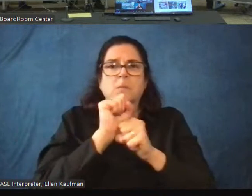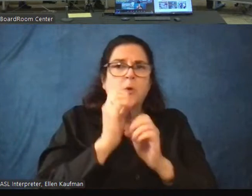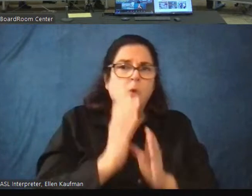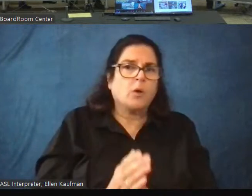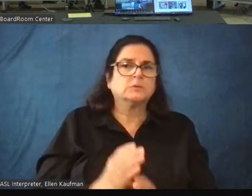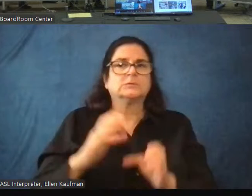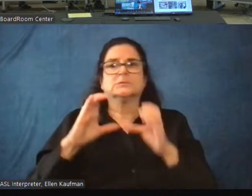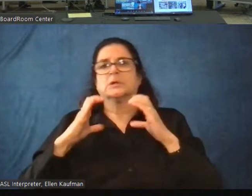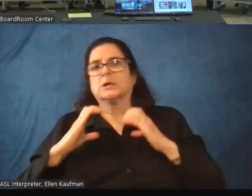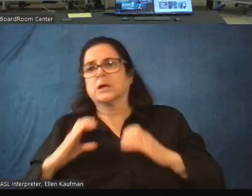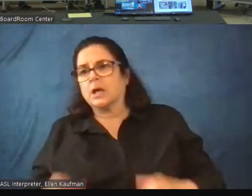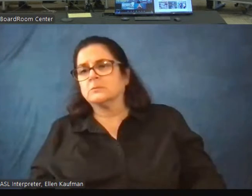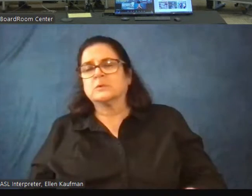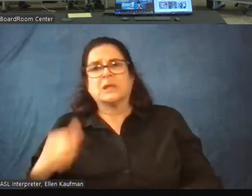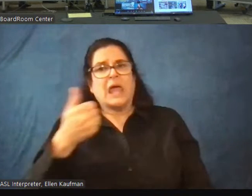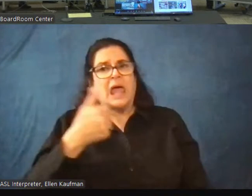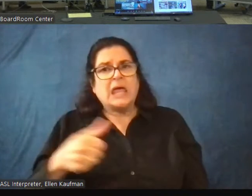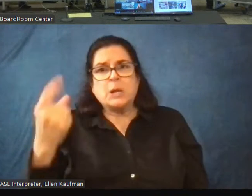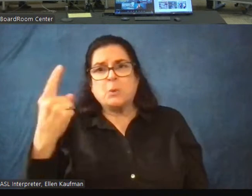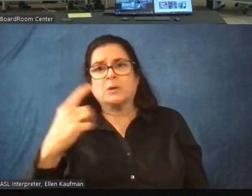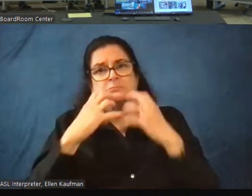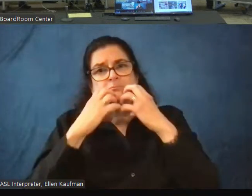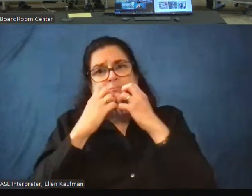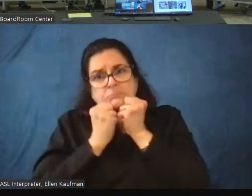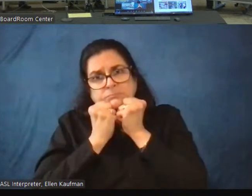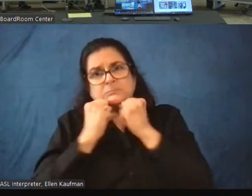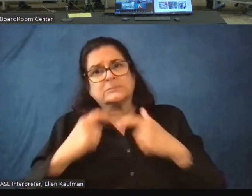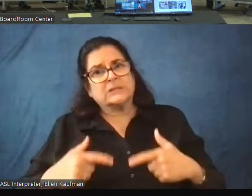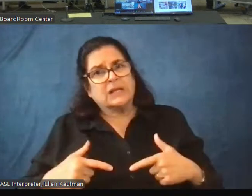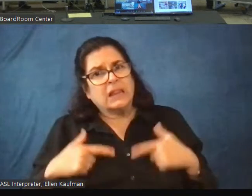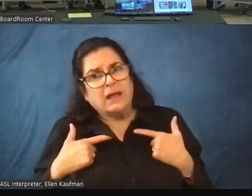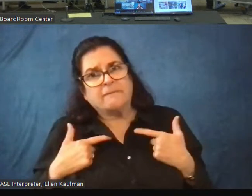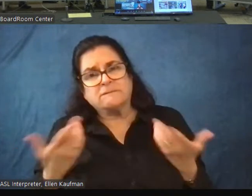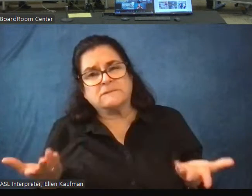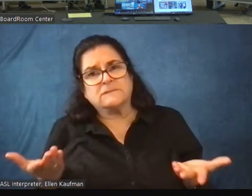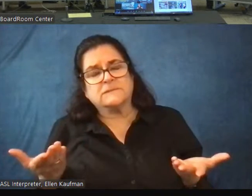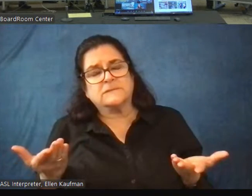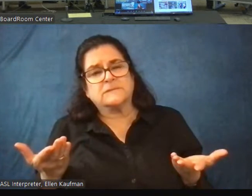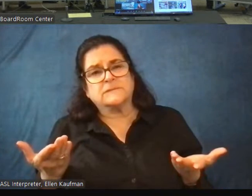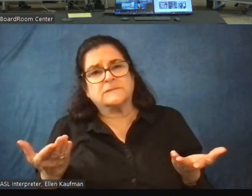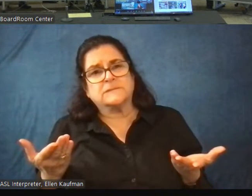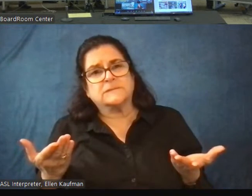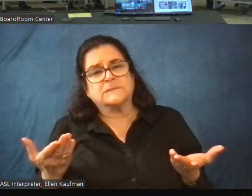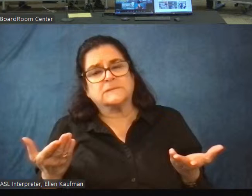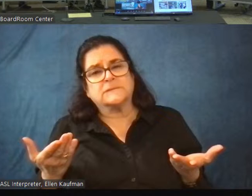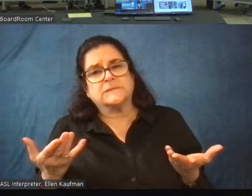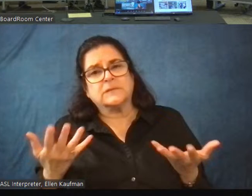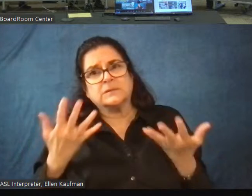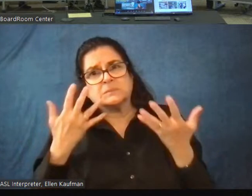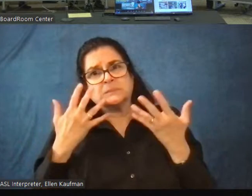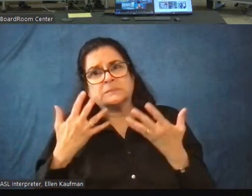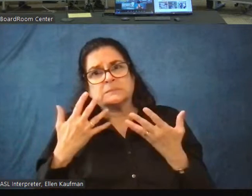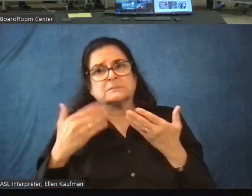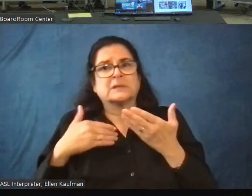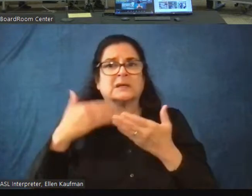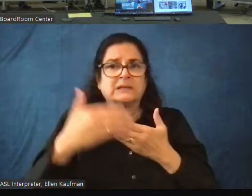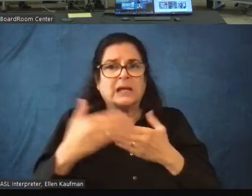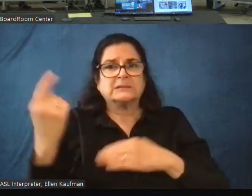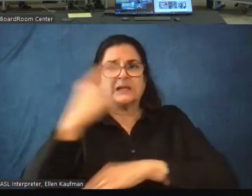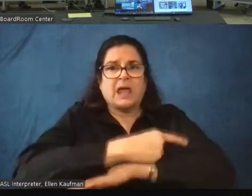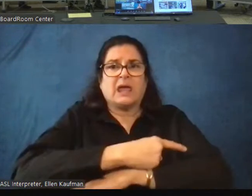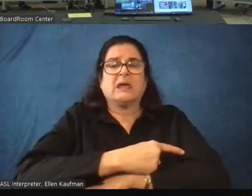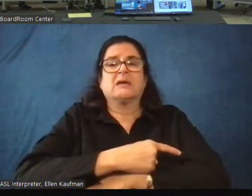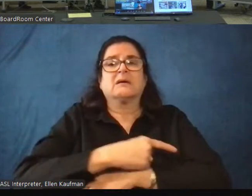the sanctity of life. Unfortunately, The next day at our Howard station,